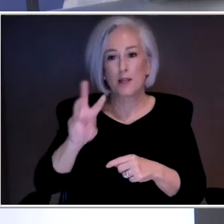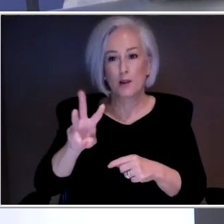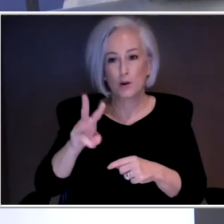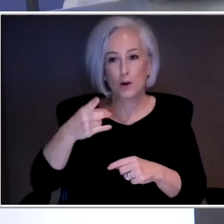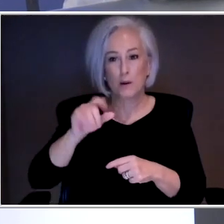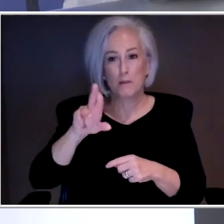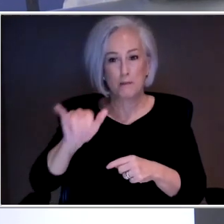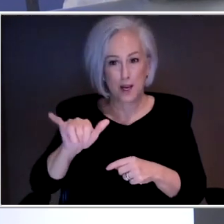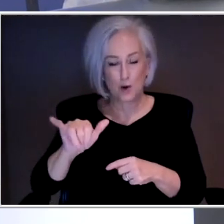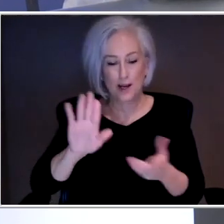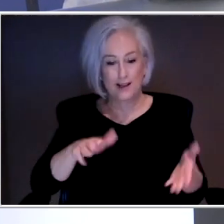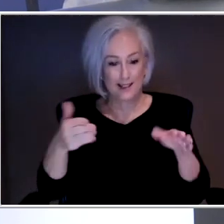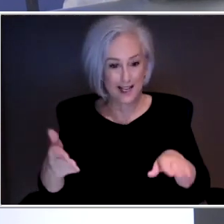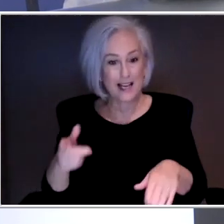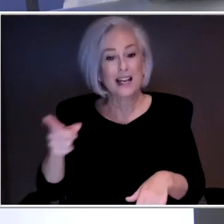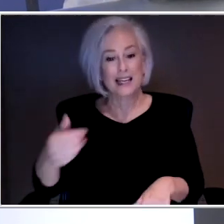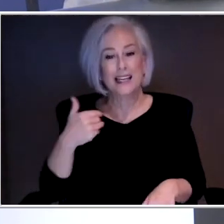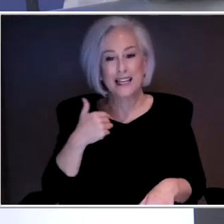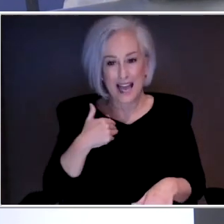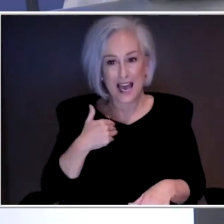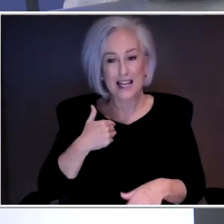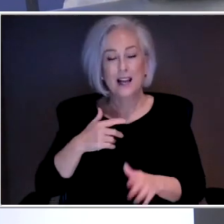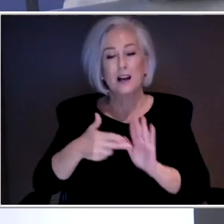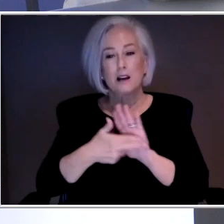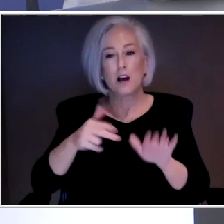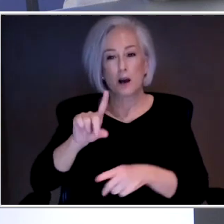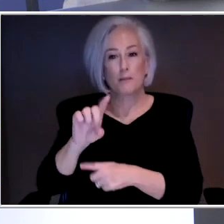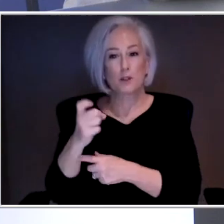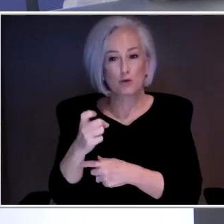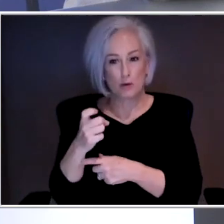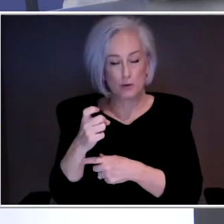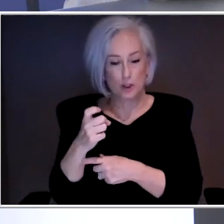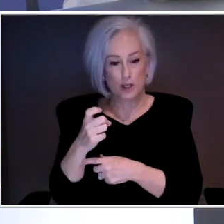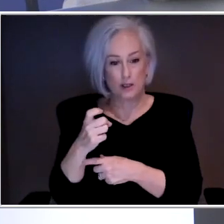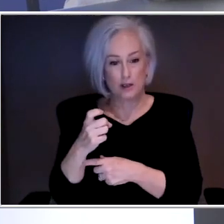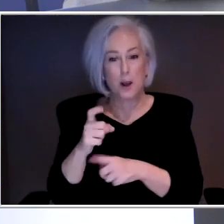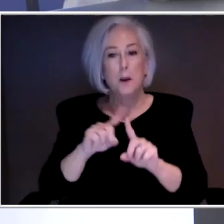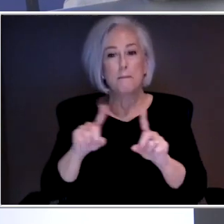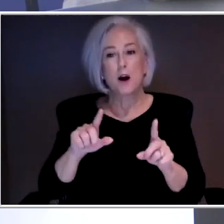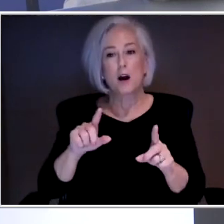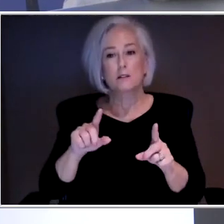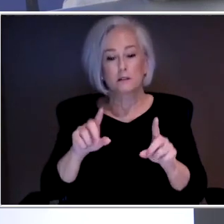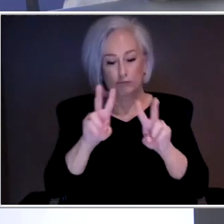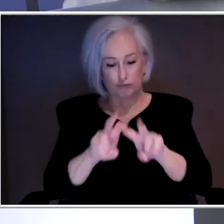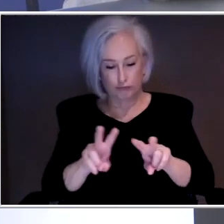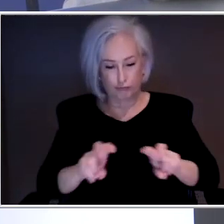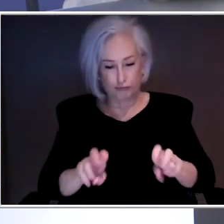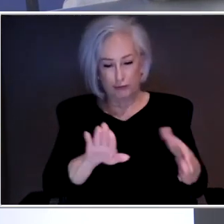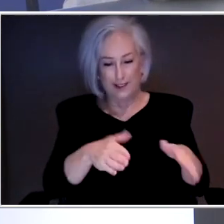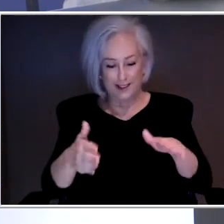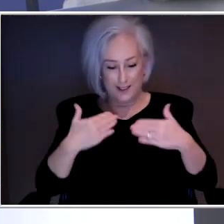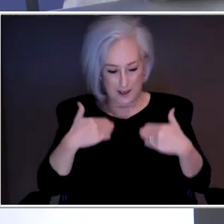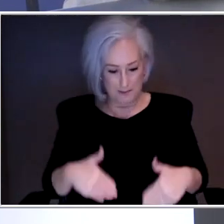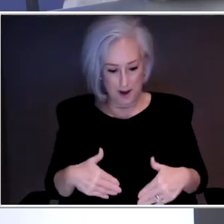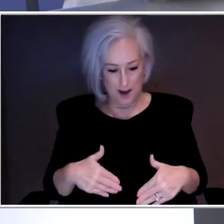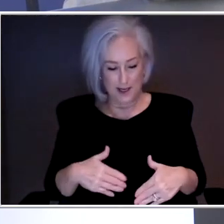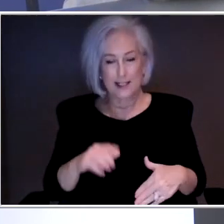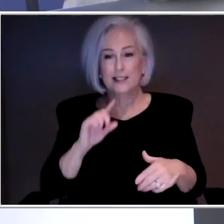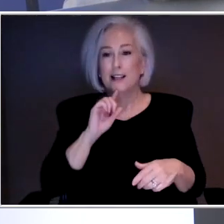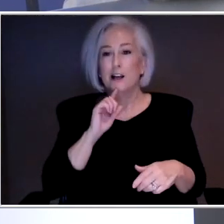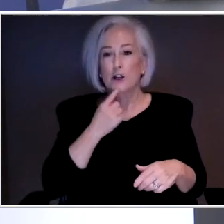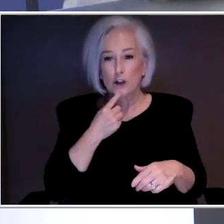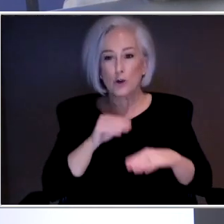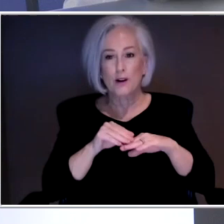have a prescription for ketamine, but the autopsy was confusing to those of us not in the medical field, because it said he died from acute effects of